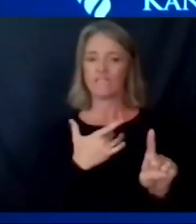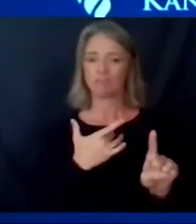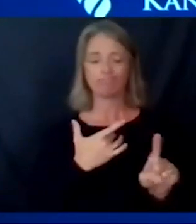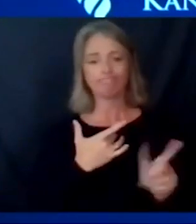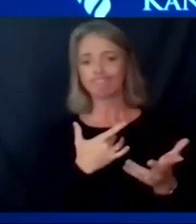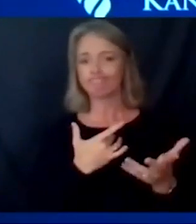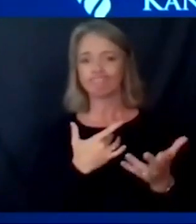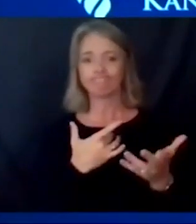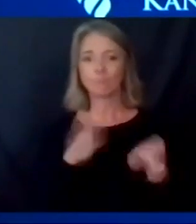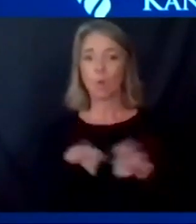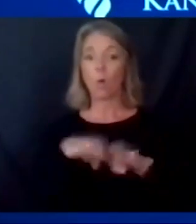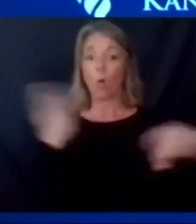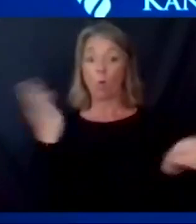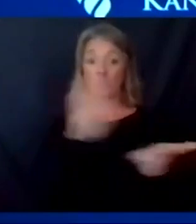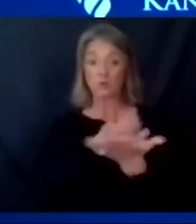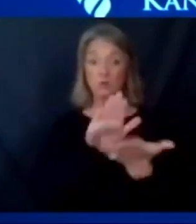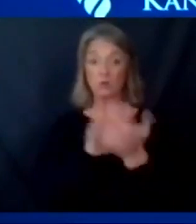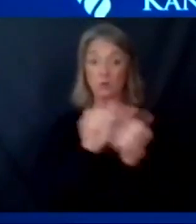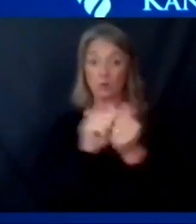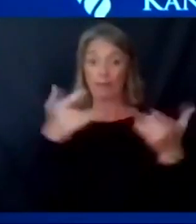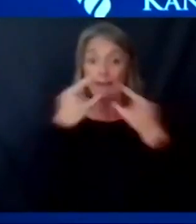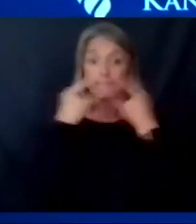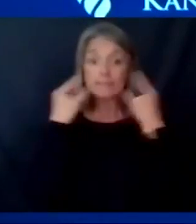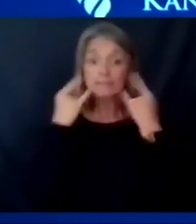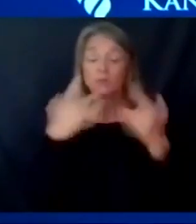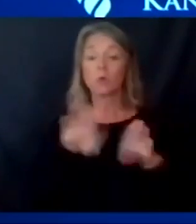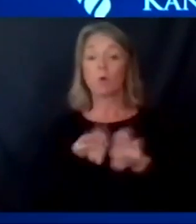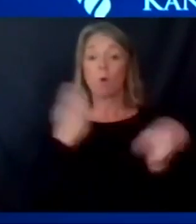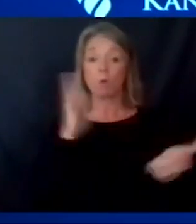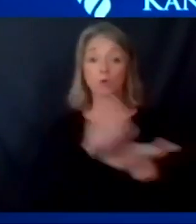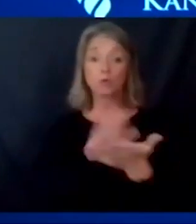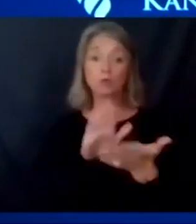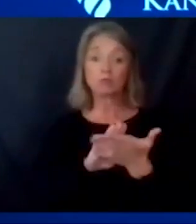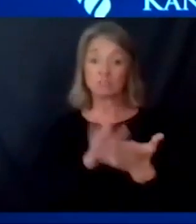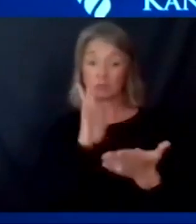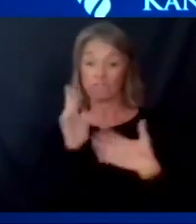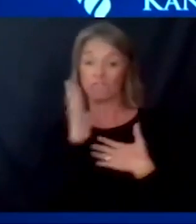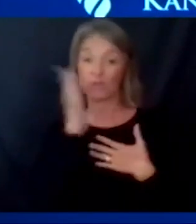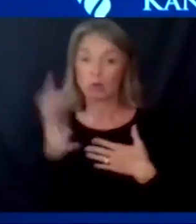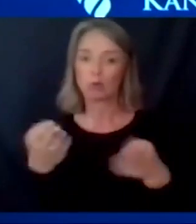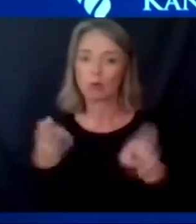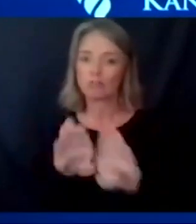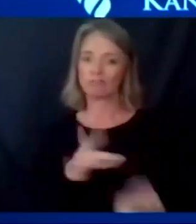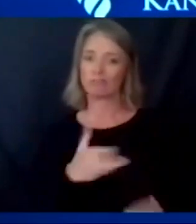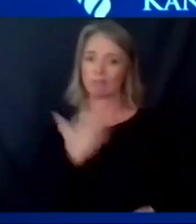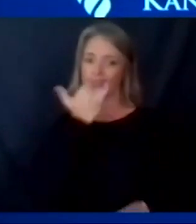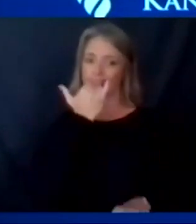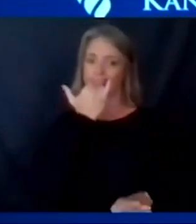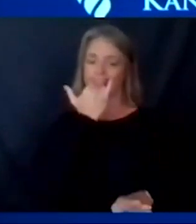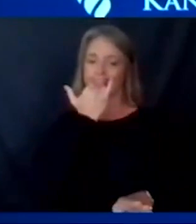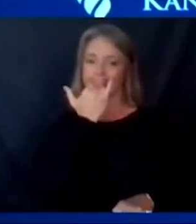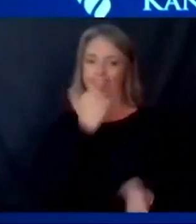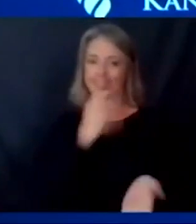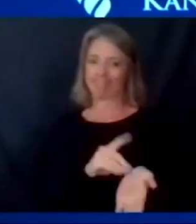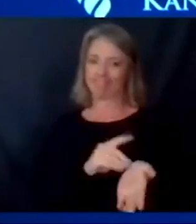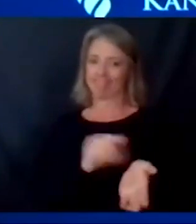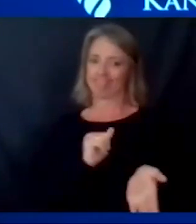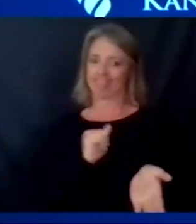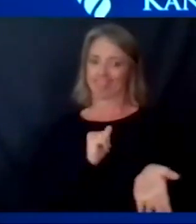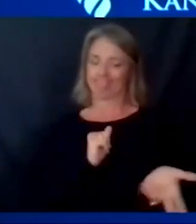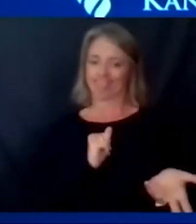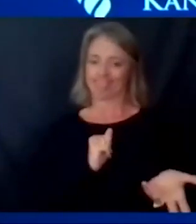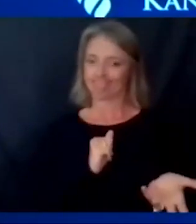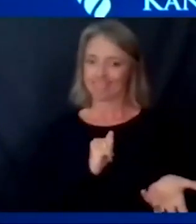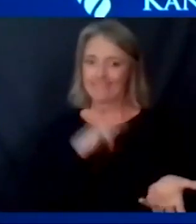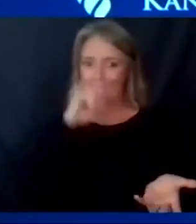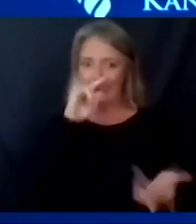masking means you're going to open up schools to closing. And that just seems wrong to me as a healthcare provider, not to mention you're going to put kids at risk, you're